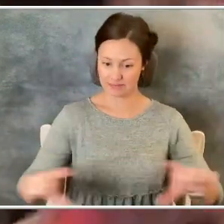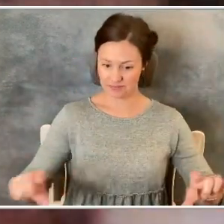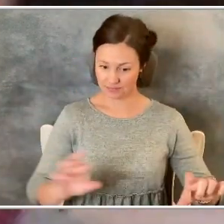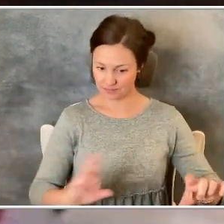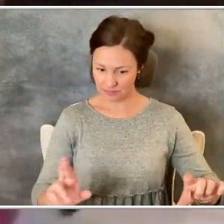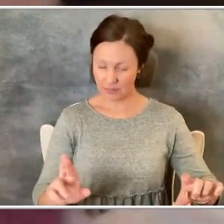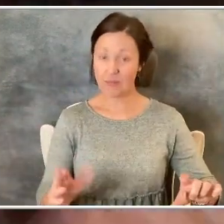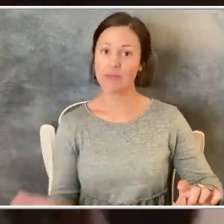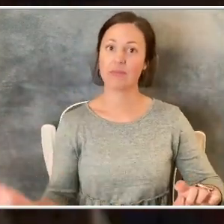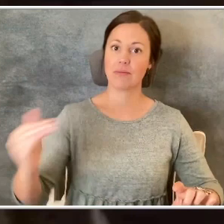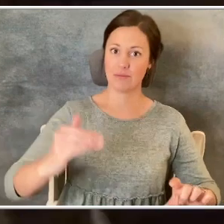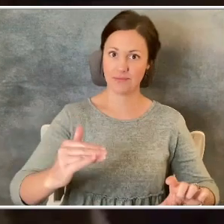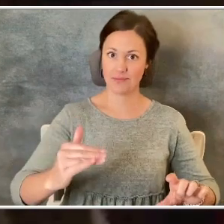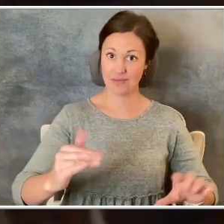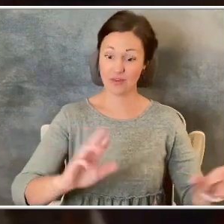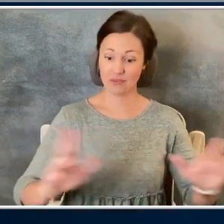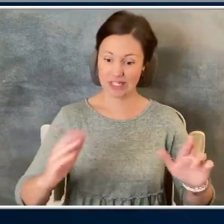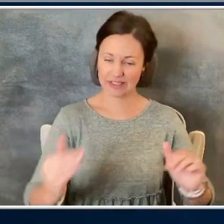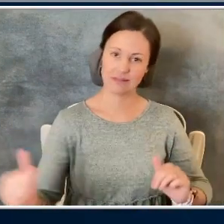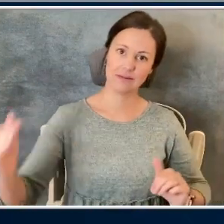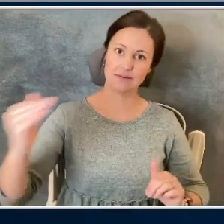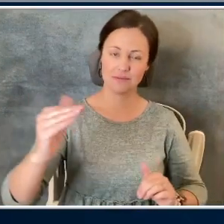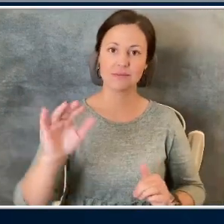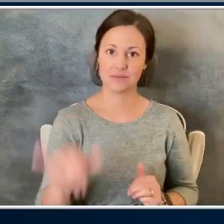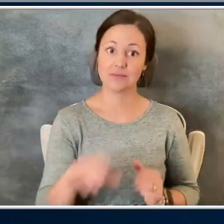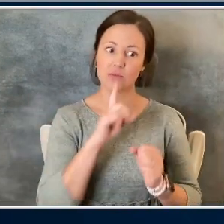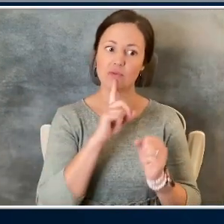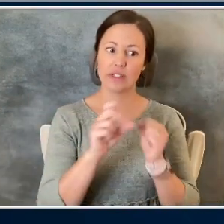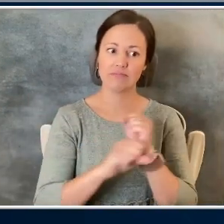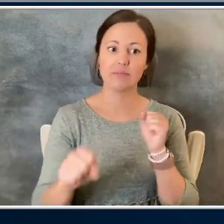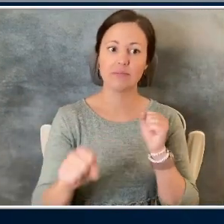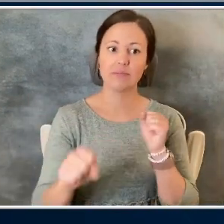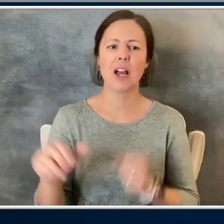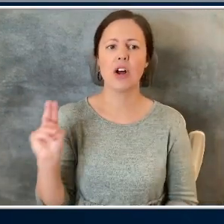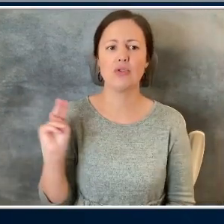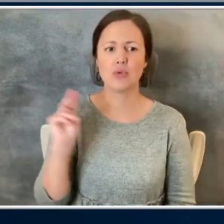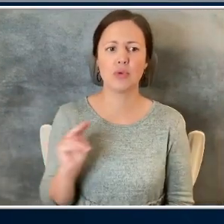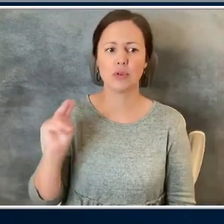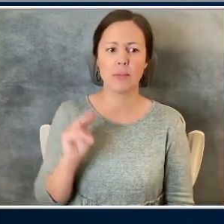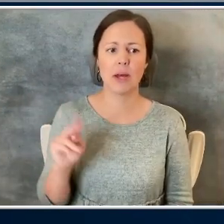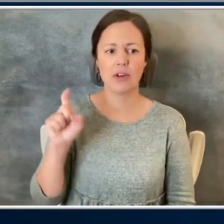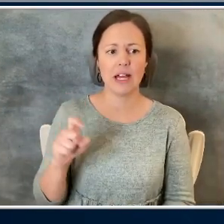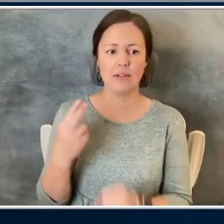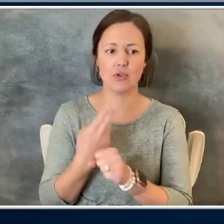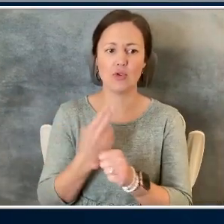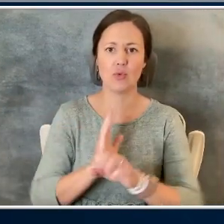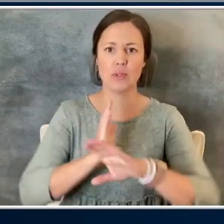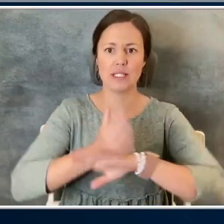starting over with the next layer. And does the nuggleberry have to be applied after each layer of the wall?